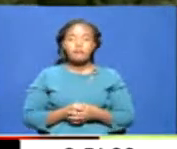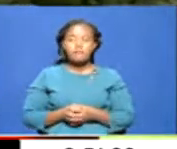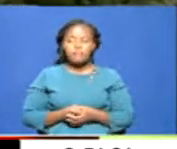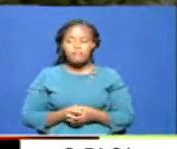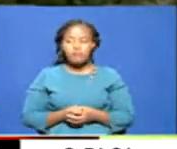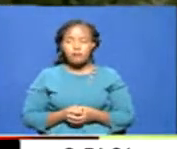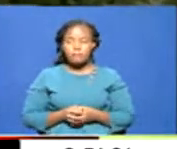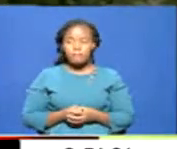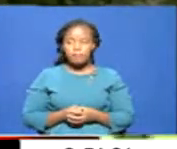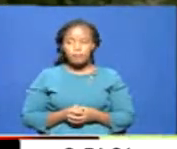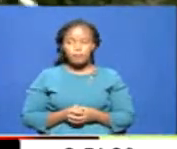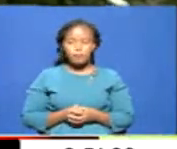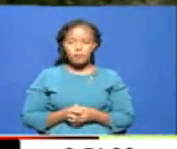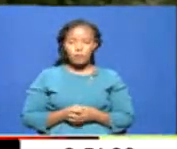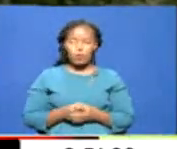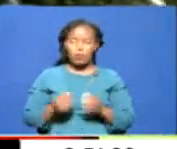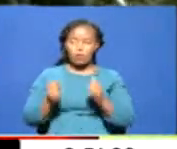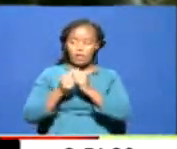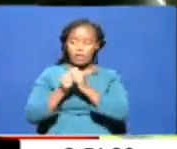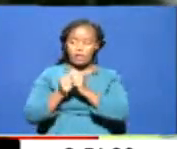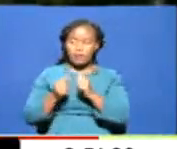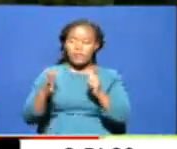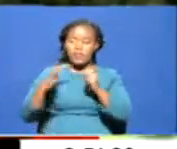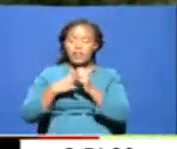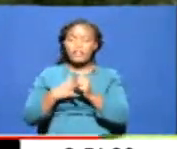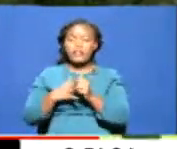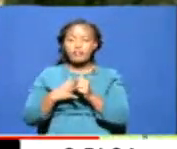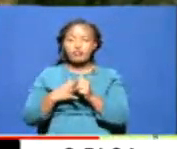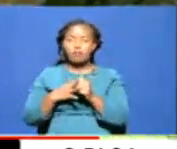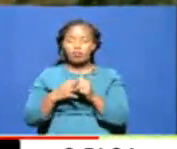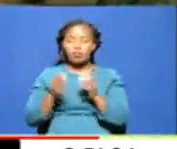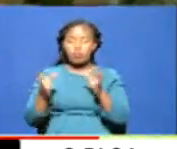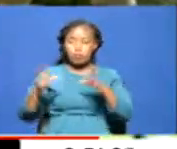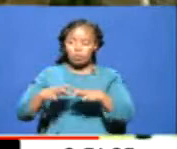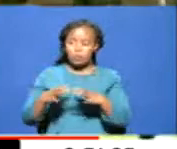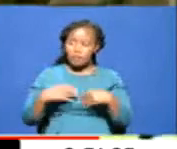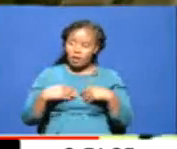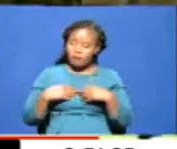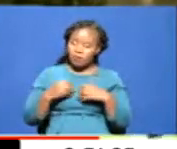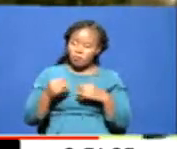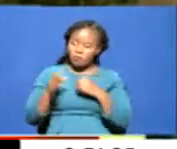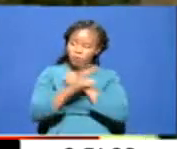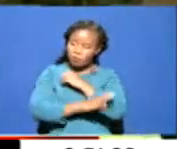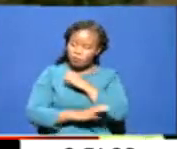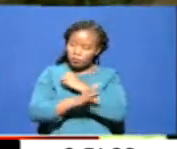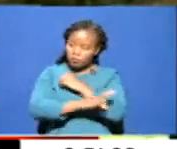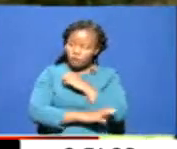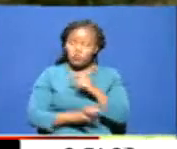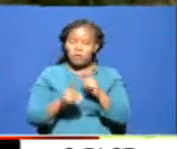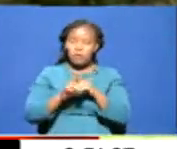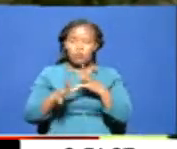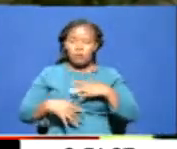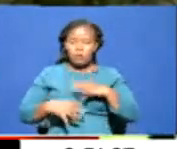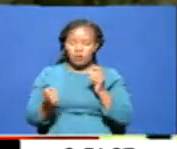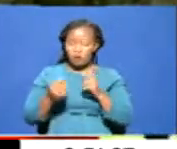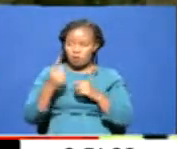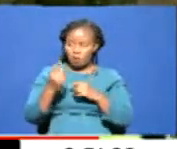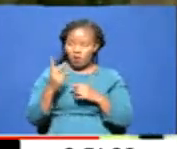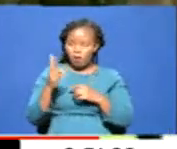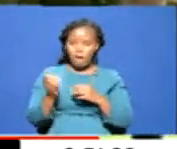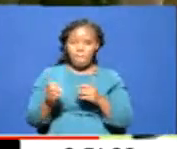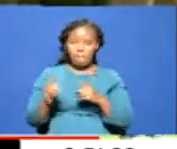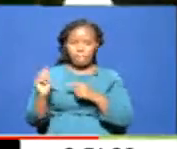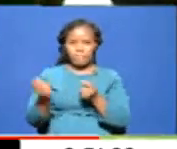The day-long 18-hole Stableford charity tourney in aid of war veterans in country attracted 140 golfers from the home